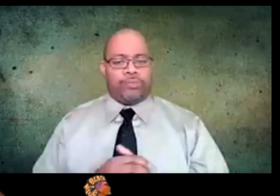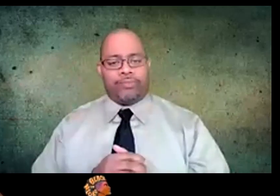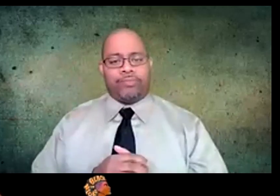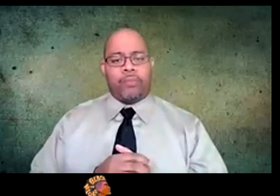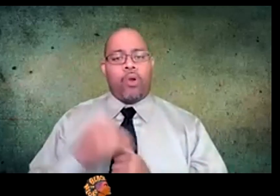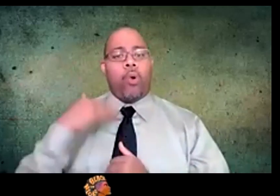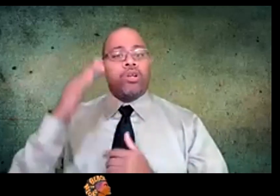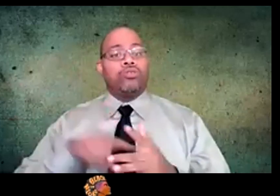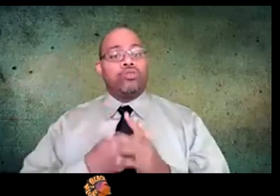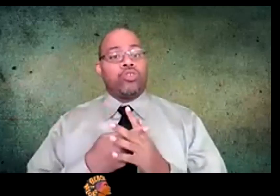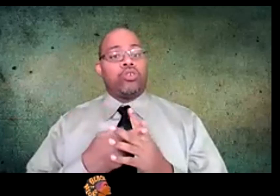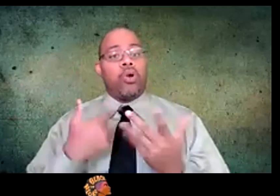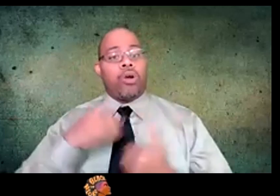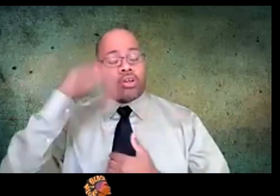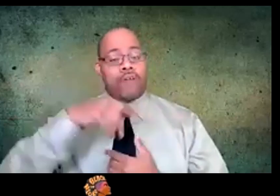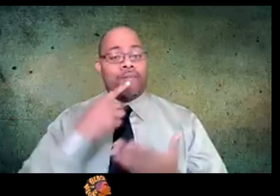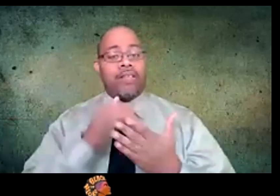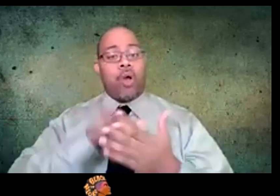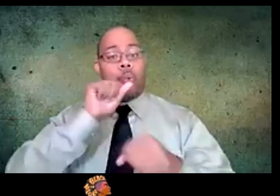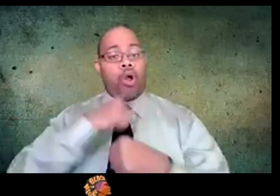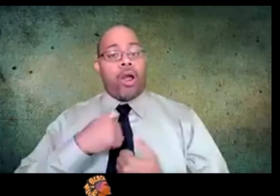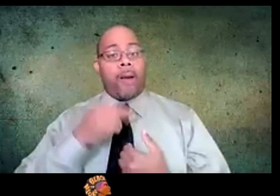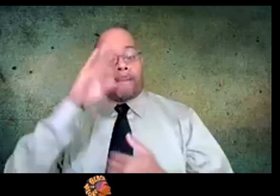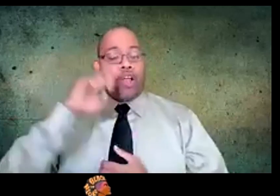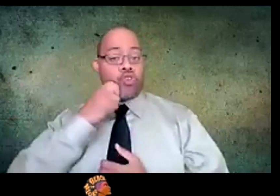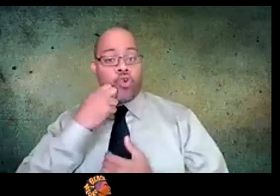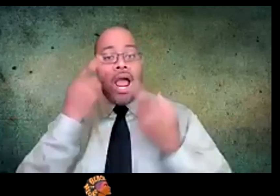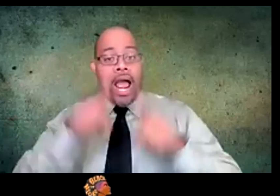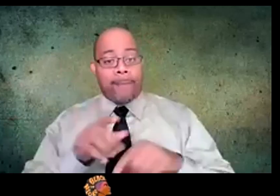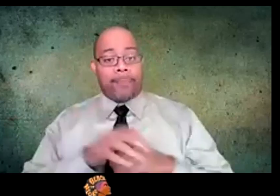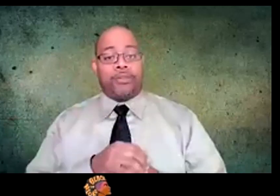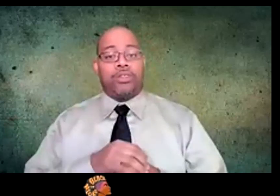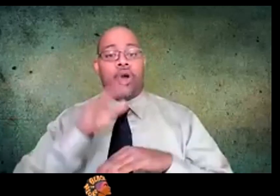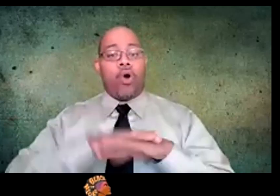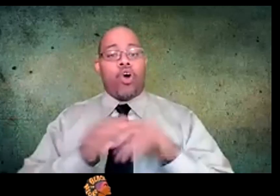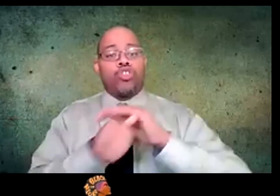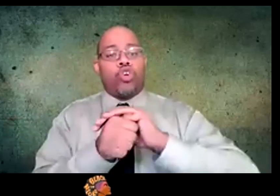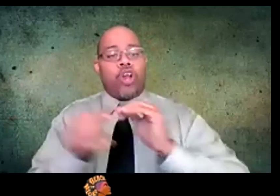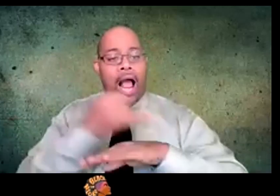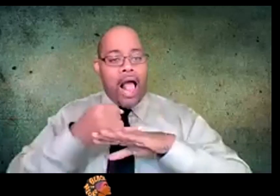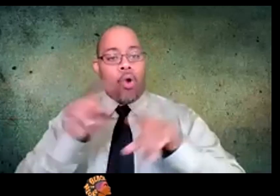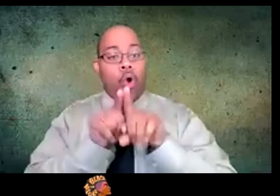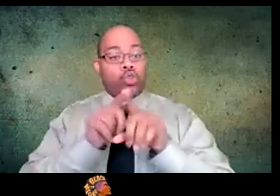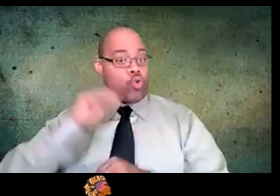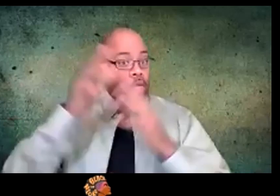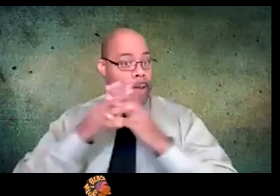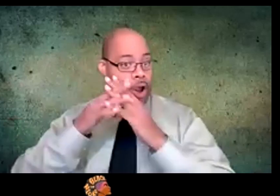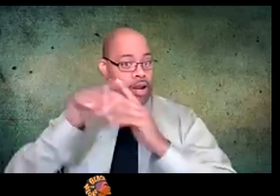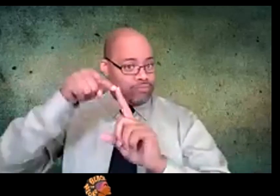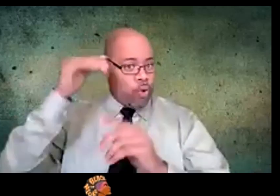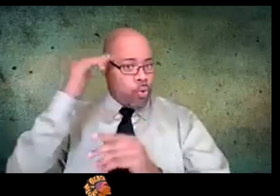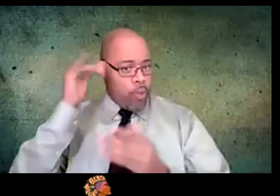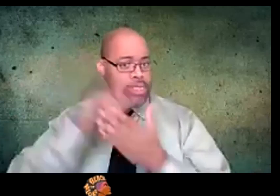we begin, again, I would like to acknowledge the fact that the work of Black in Neuro primarily occurs on Turtle Island, which is also known as North America, which